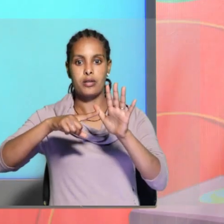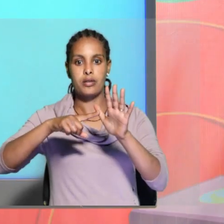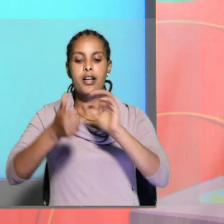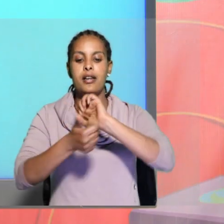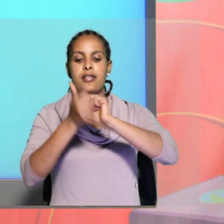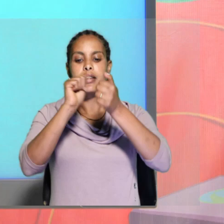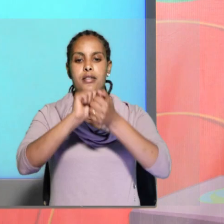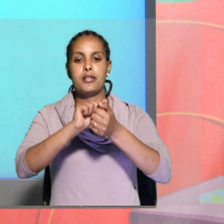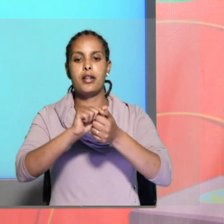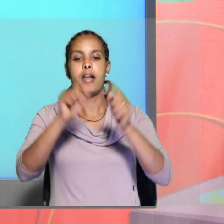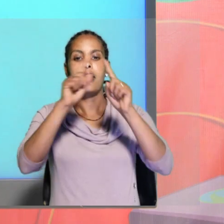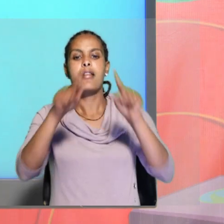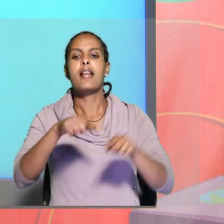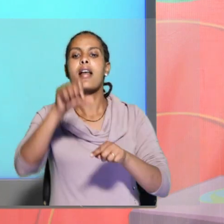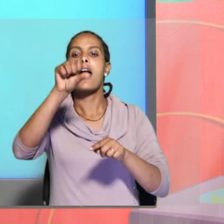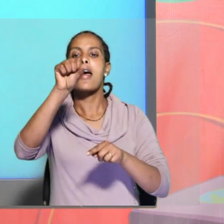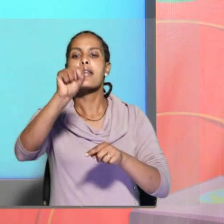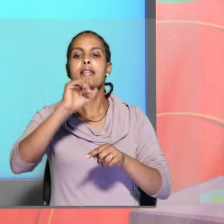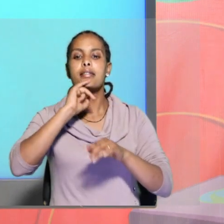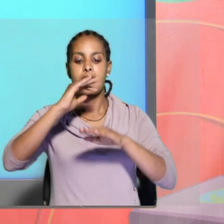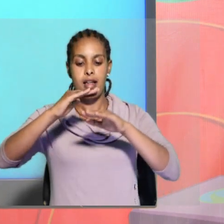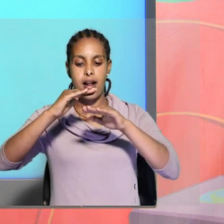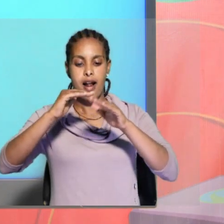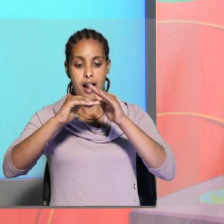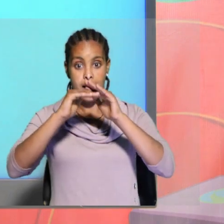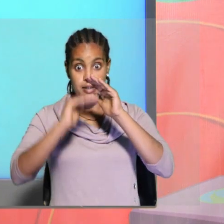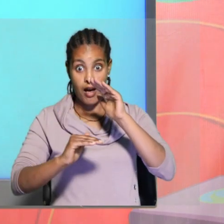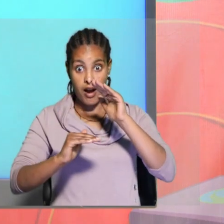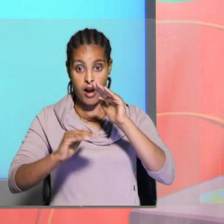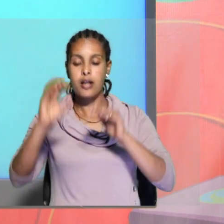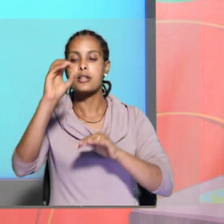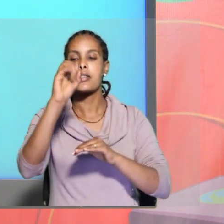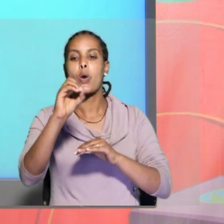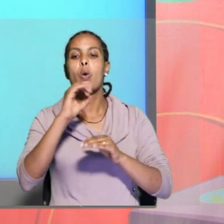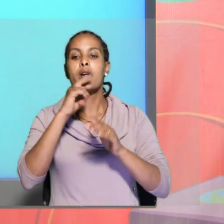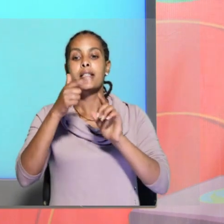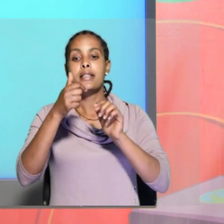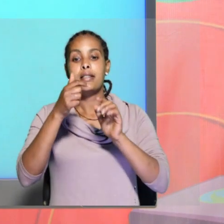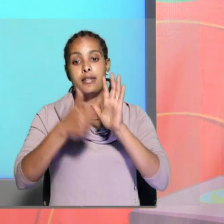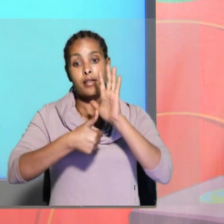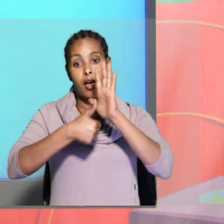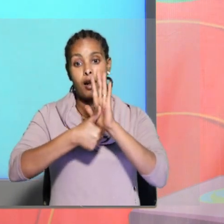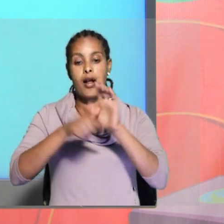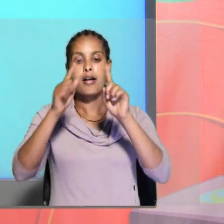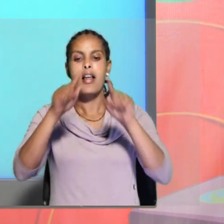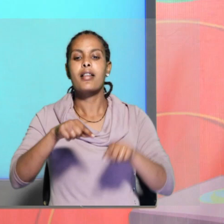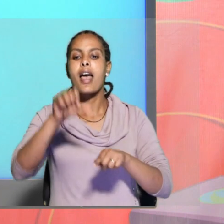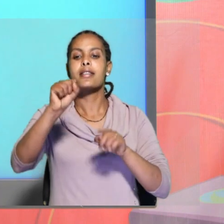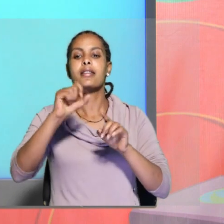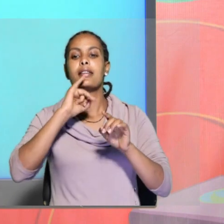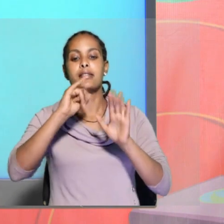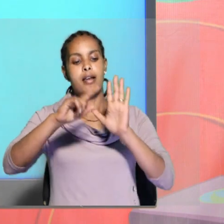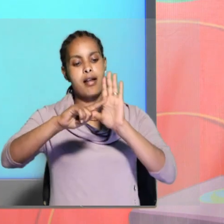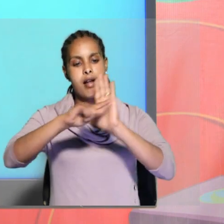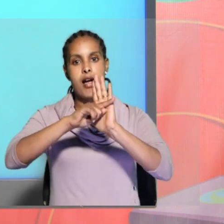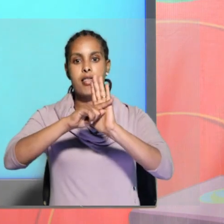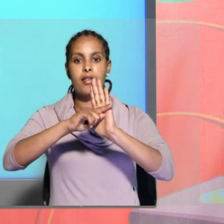Change in entropy, delta S is less than 0. The sign of delta S is